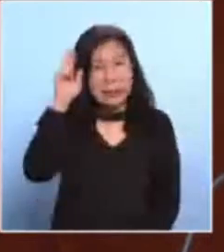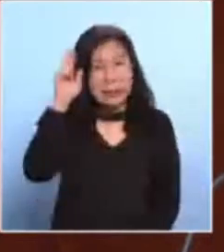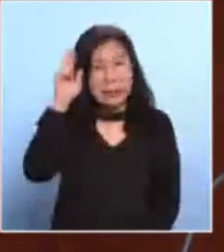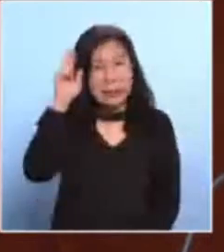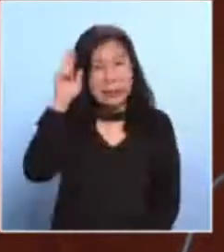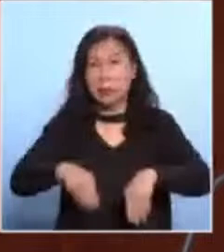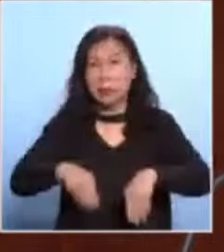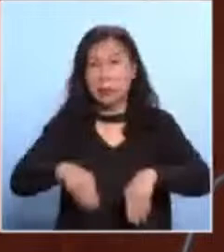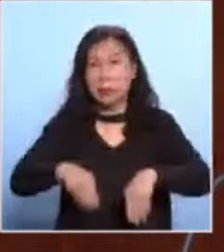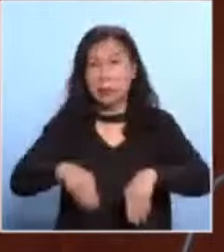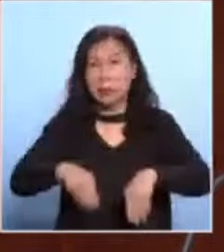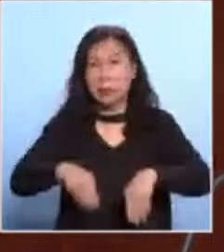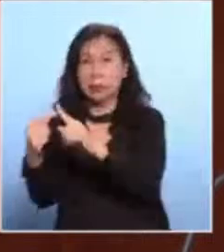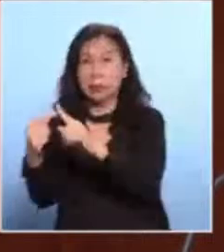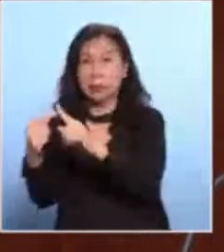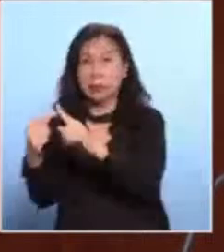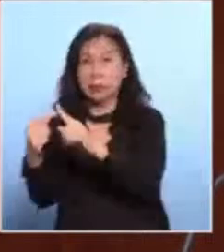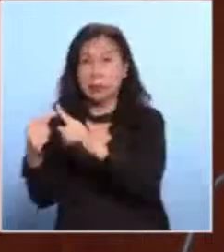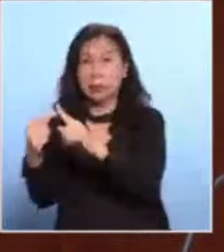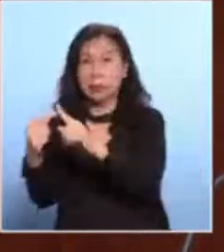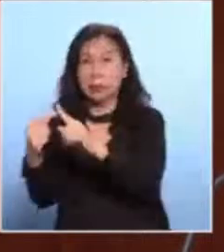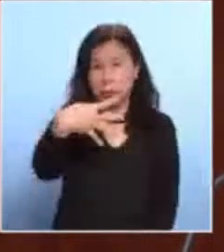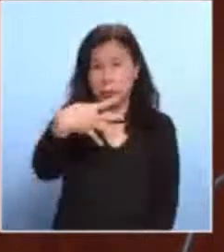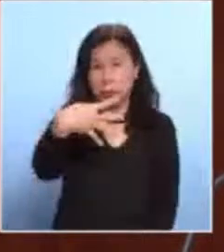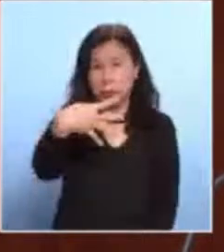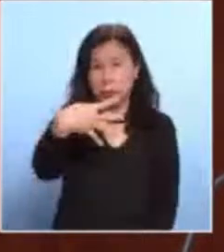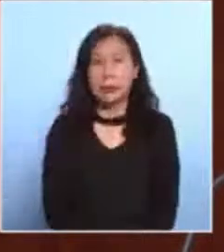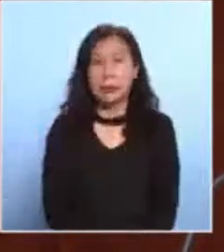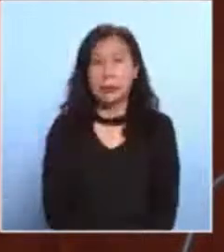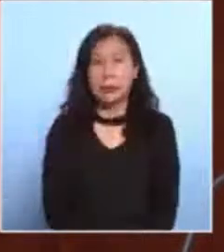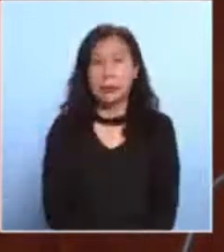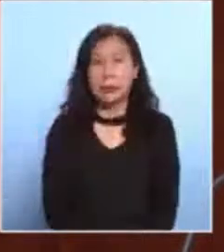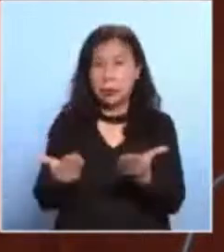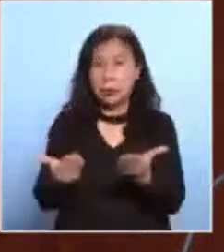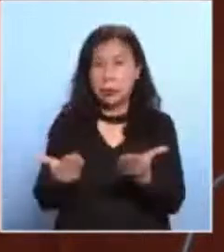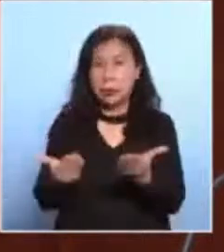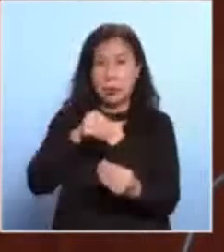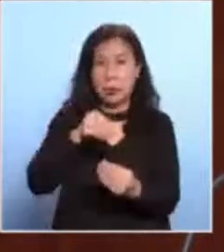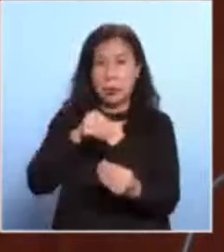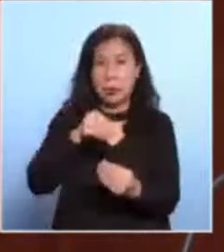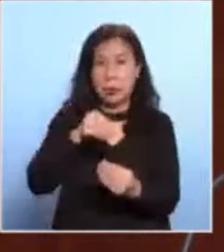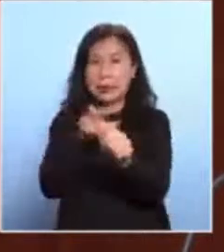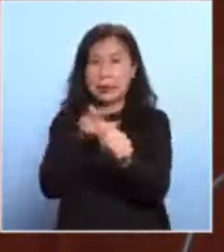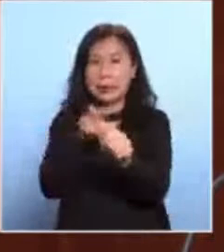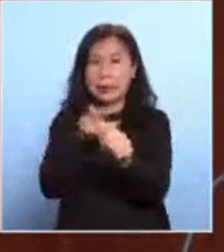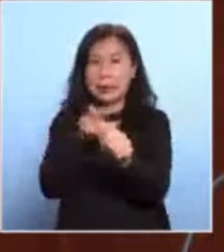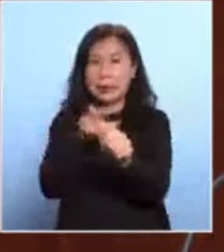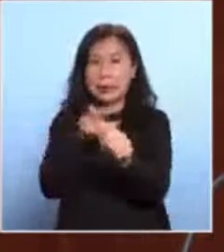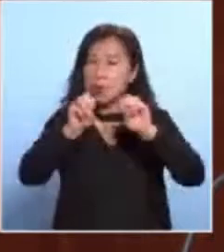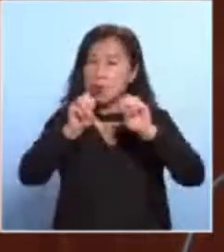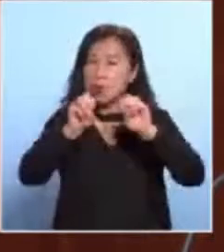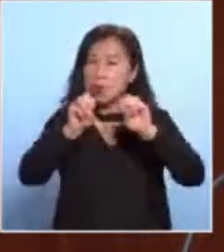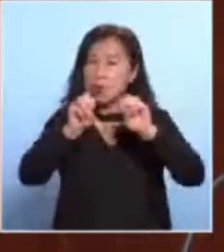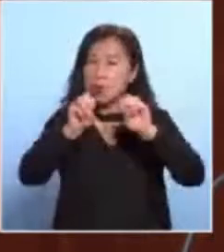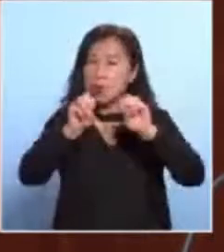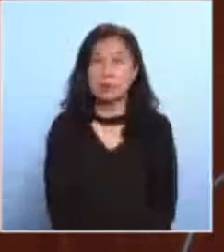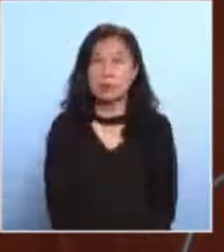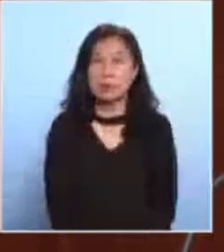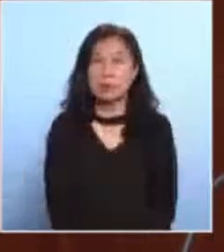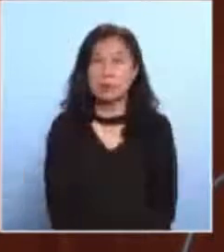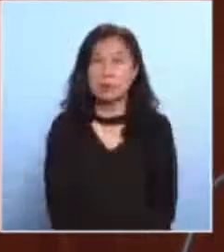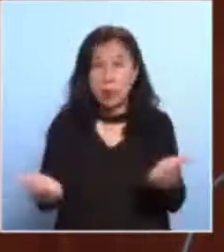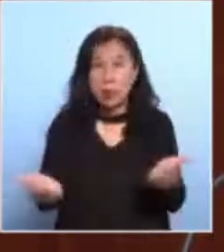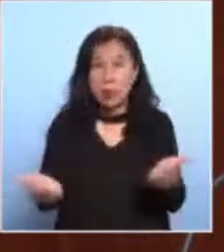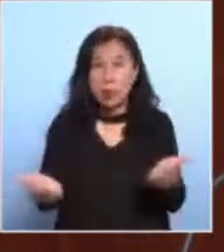4. Promote publicity on caring for the carers. This 3-year campaign encourages people from